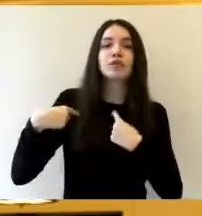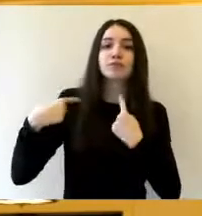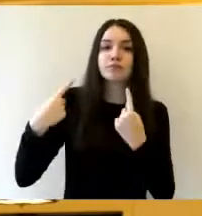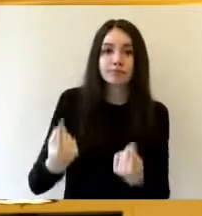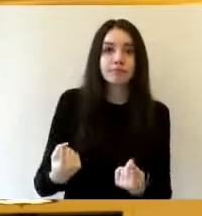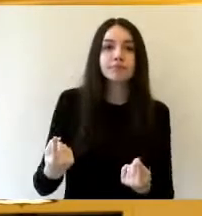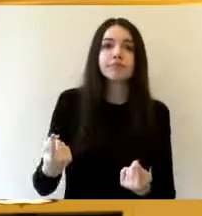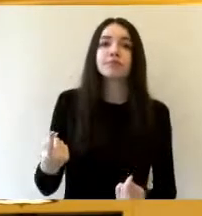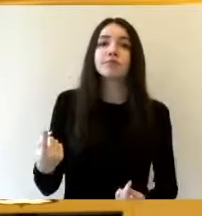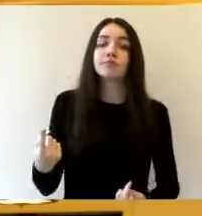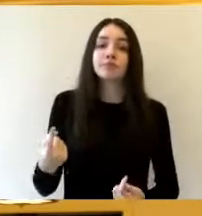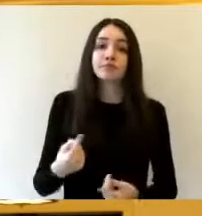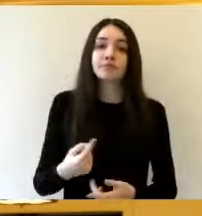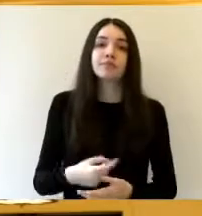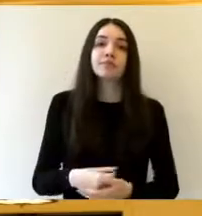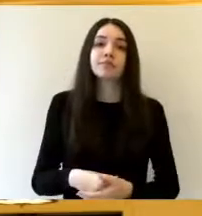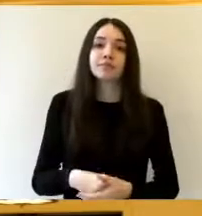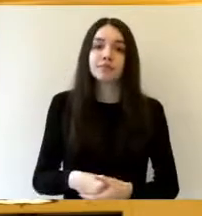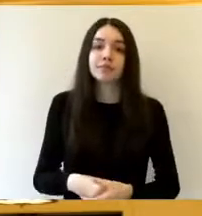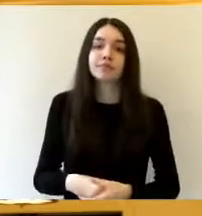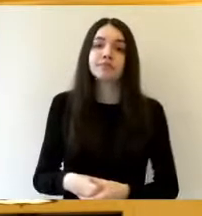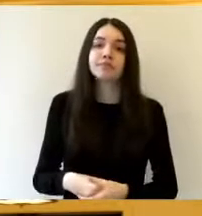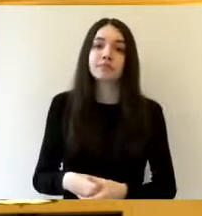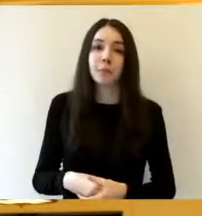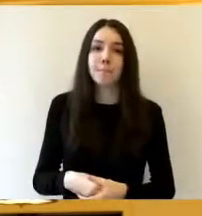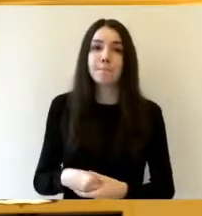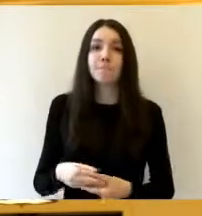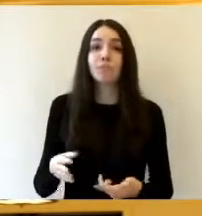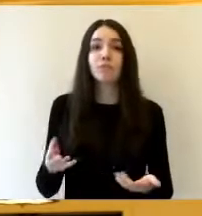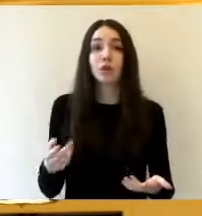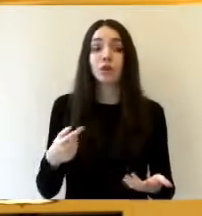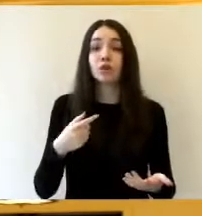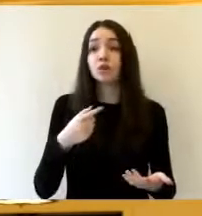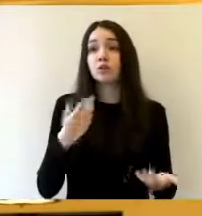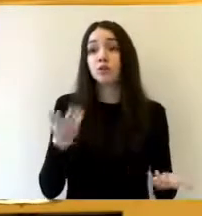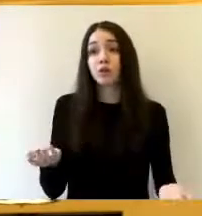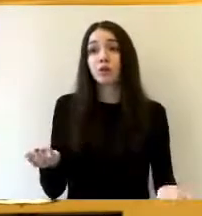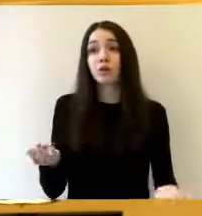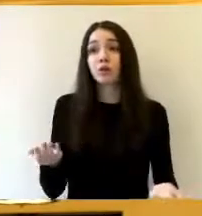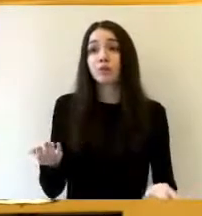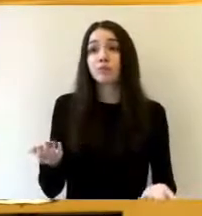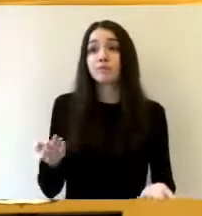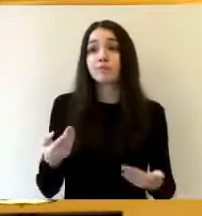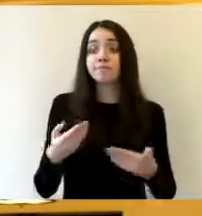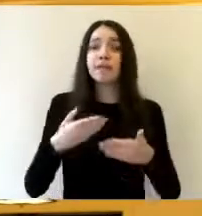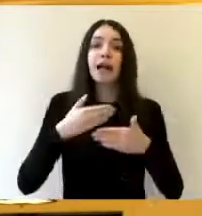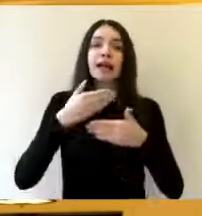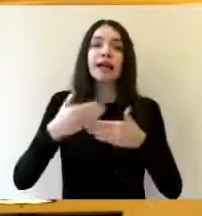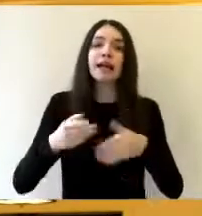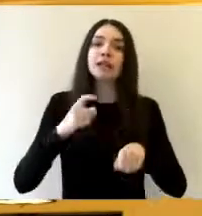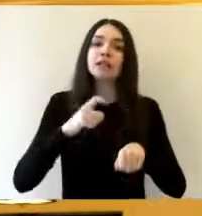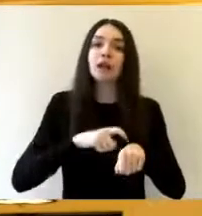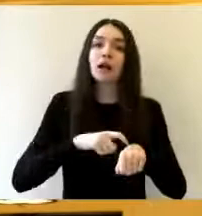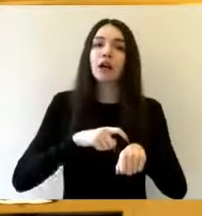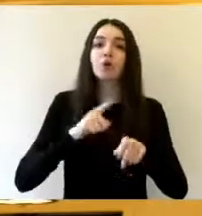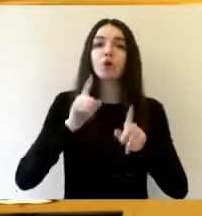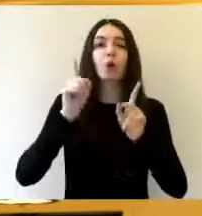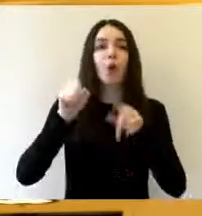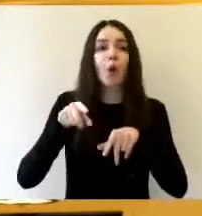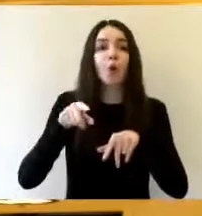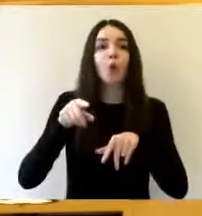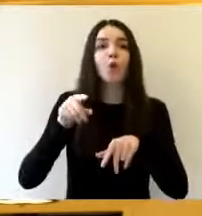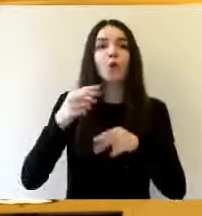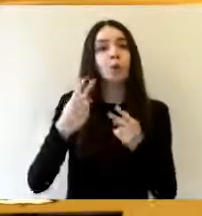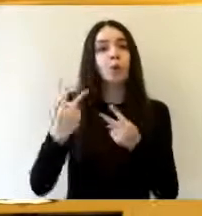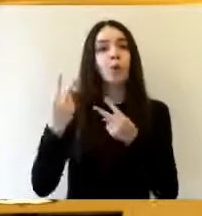behind every bit of evidence of the human hand. So I would ask that the next time you're at a memorial, get up